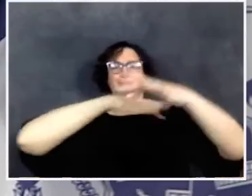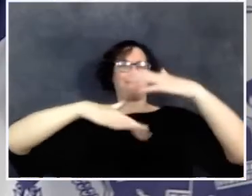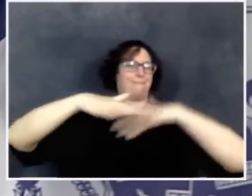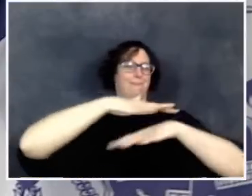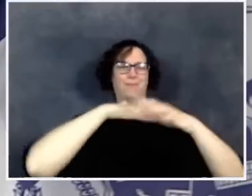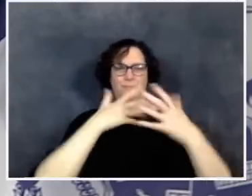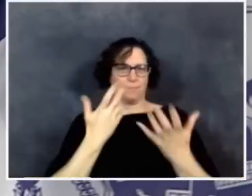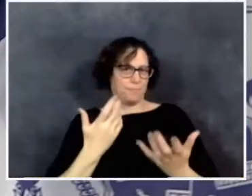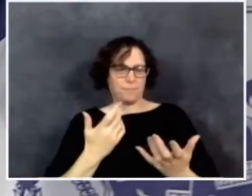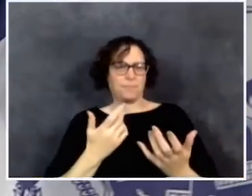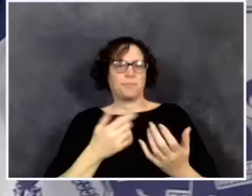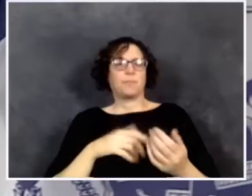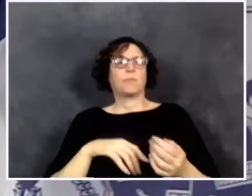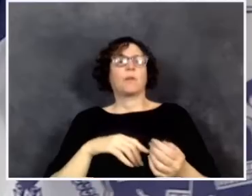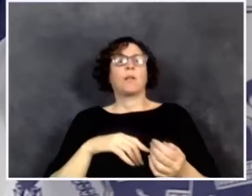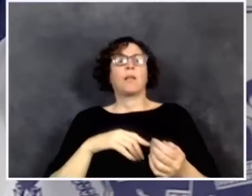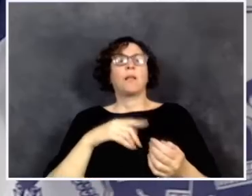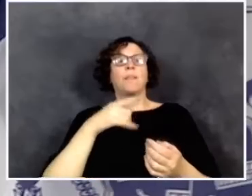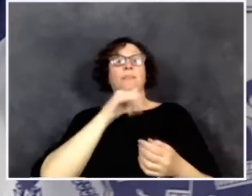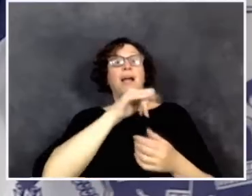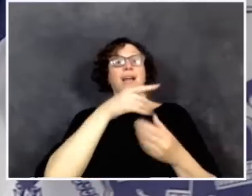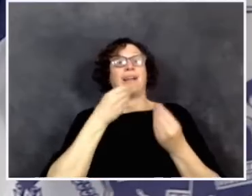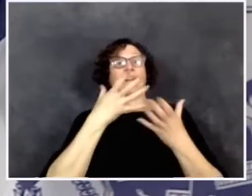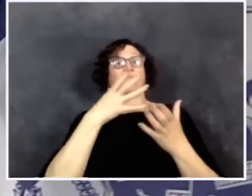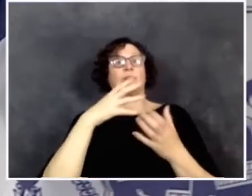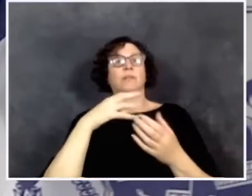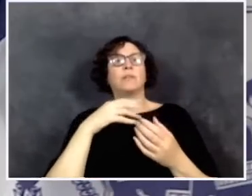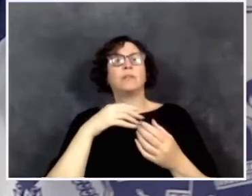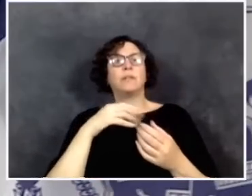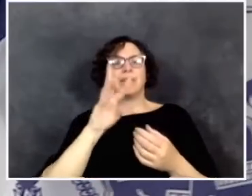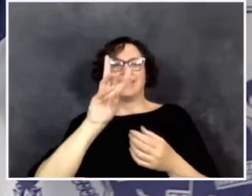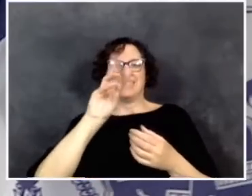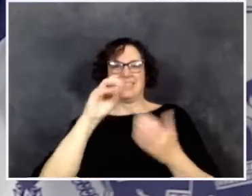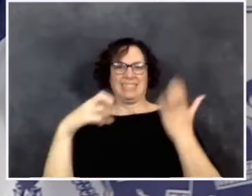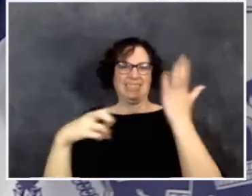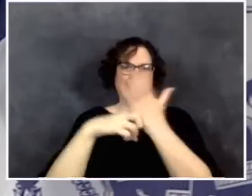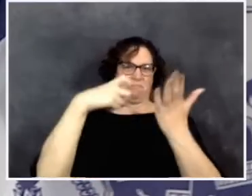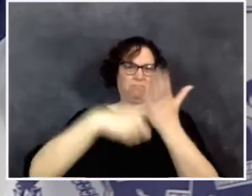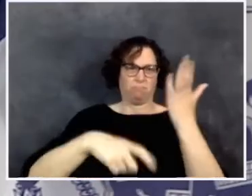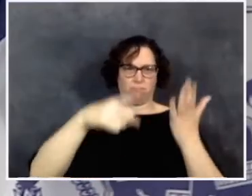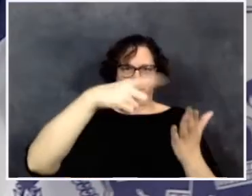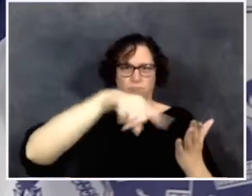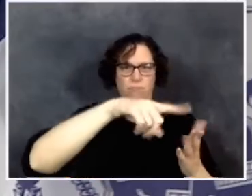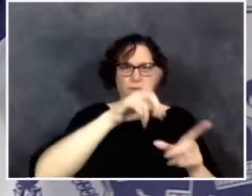issued 60 summonses and arrested 2 people for having guns.